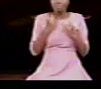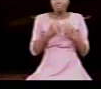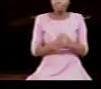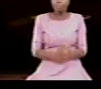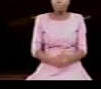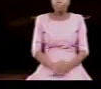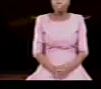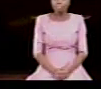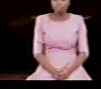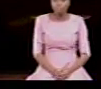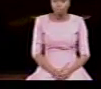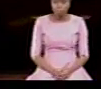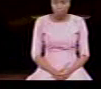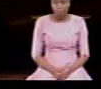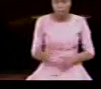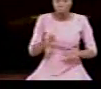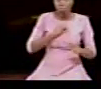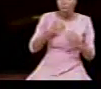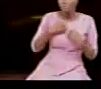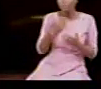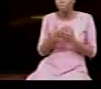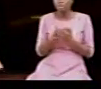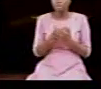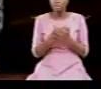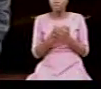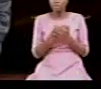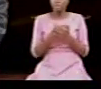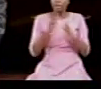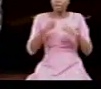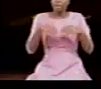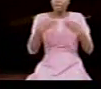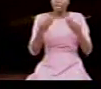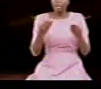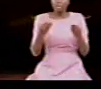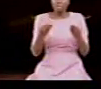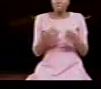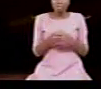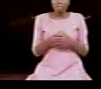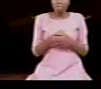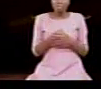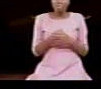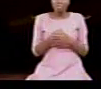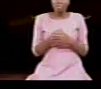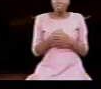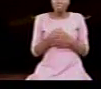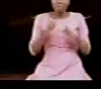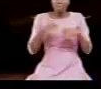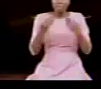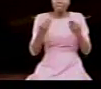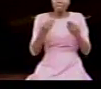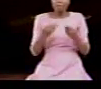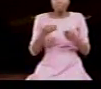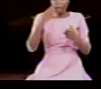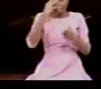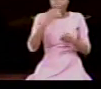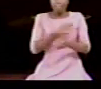Rethink. Don't have money? Give manners. Don't have money? Give manpower.